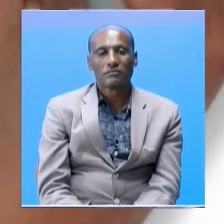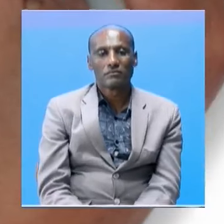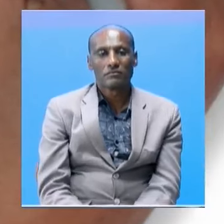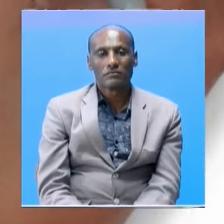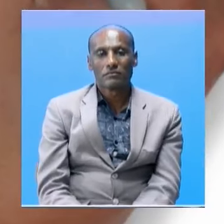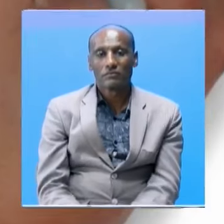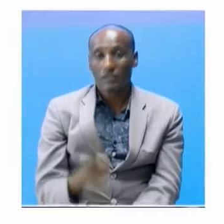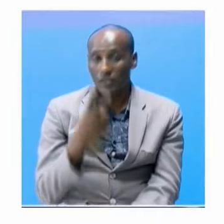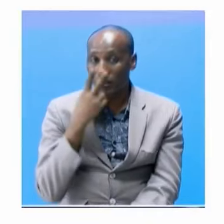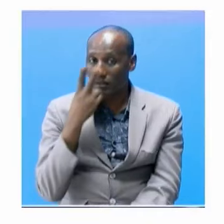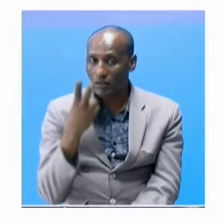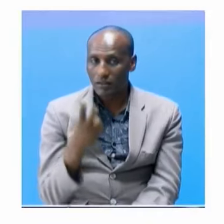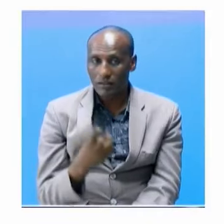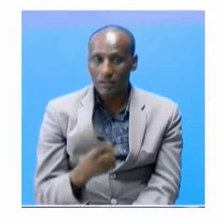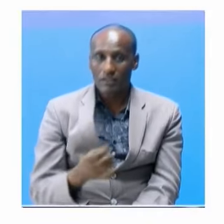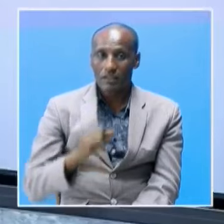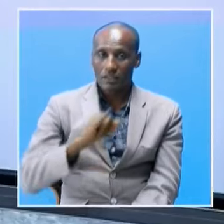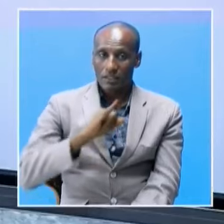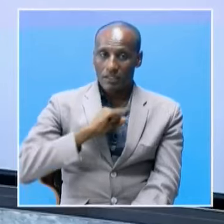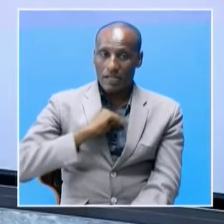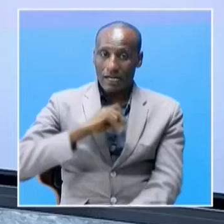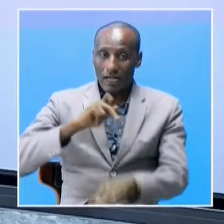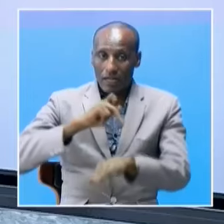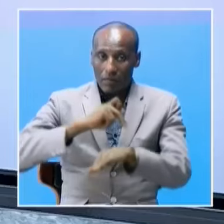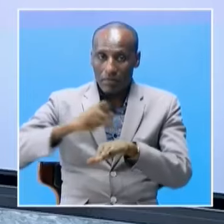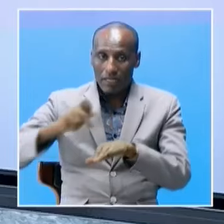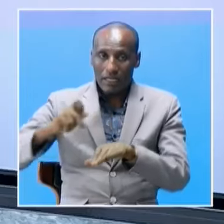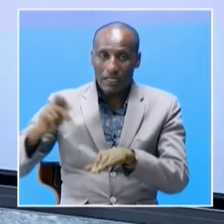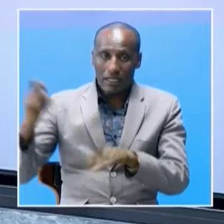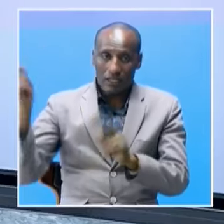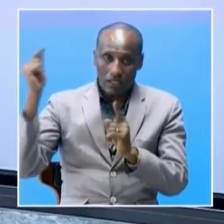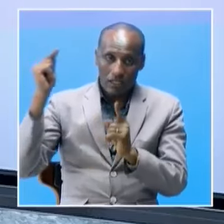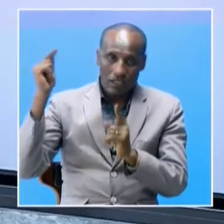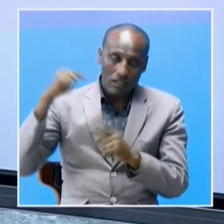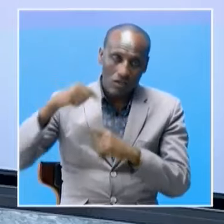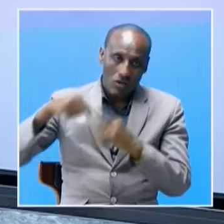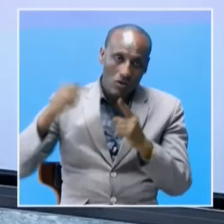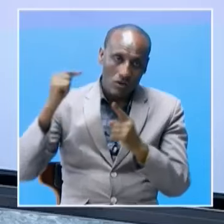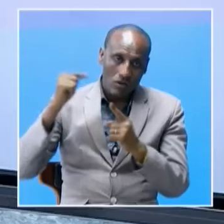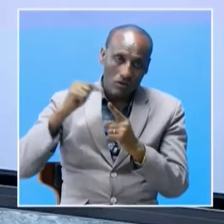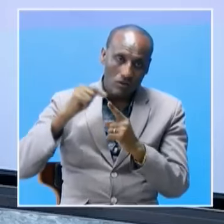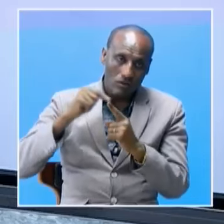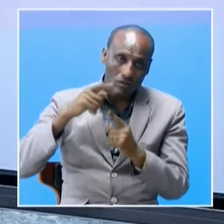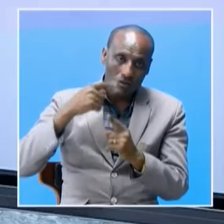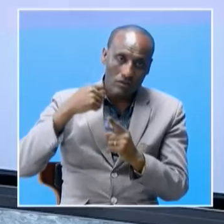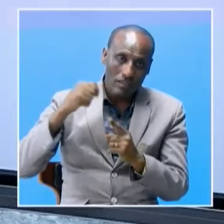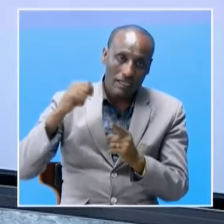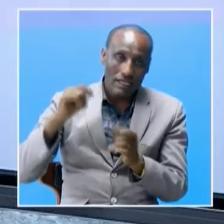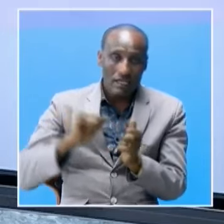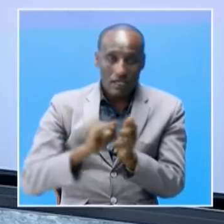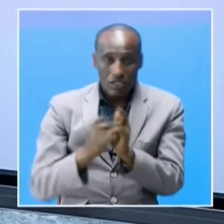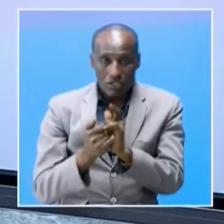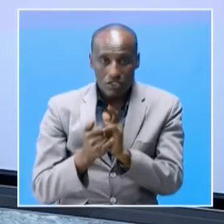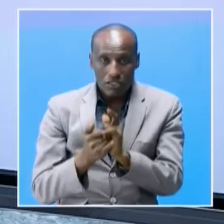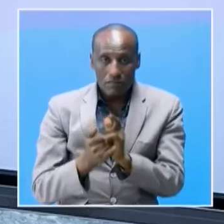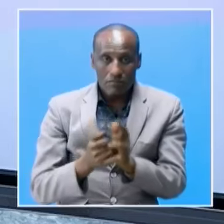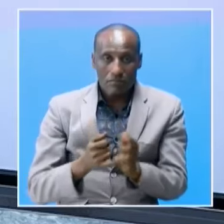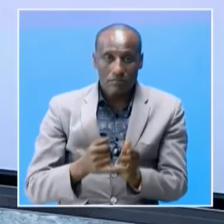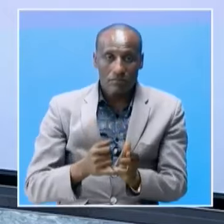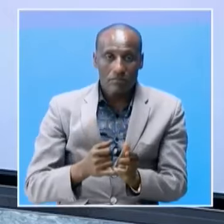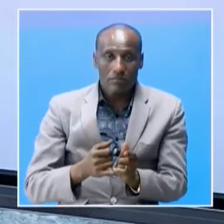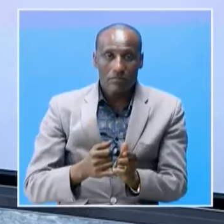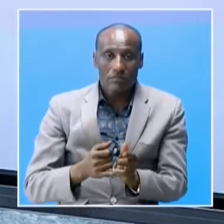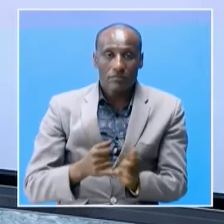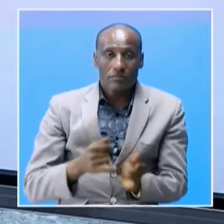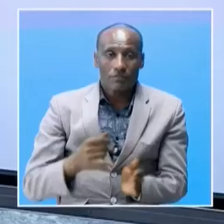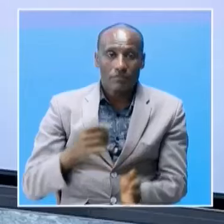Look, I blank go to the gym later if I finish early. Look at